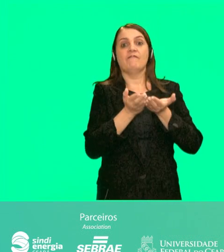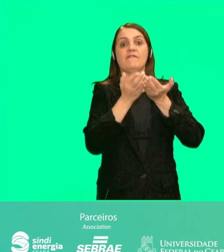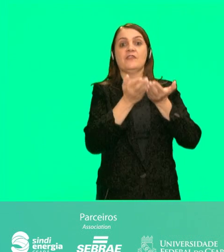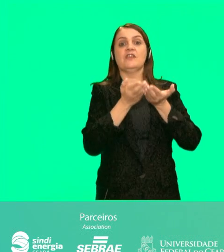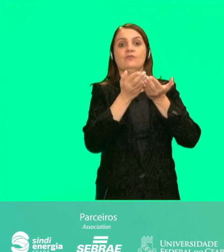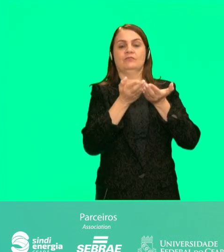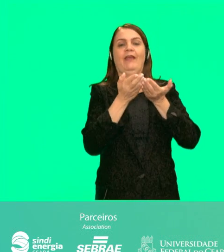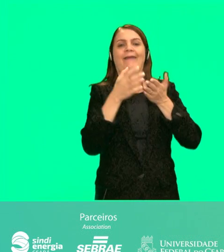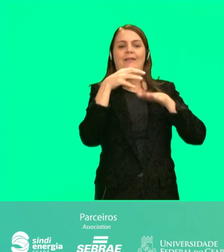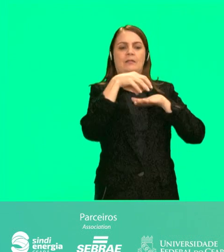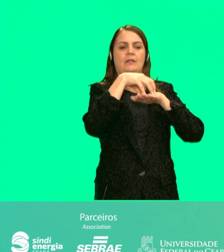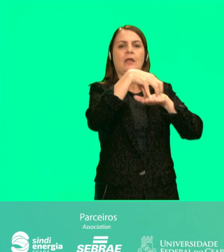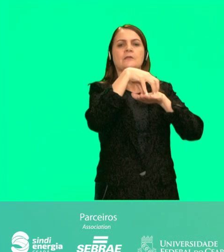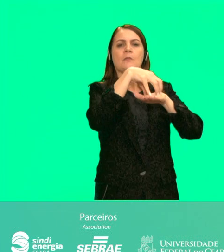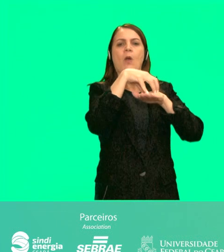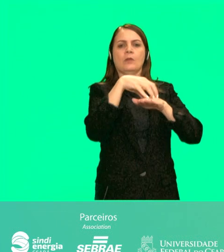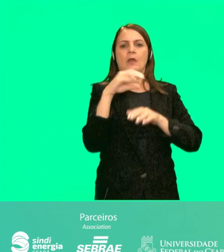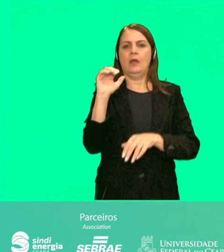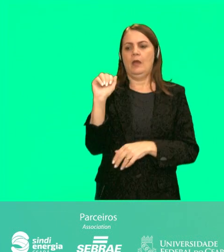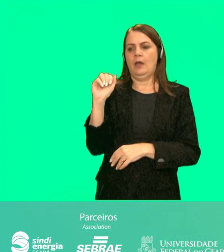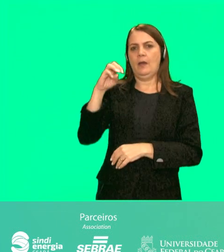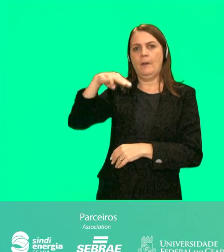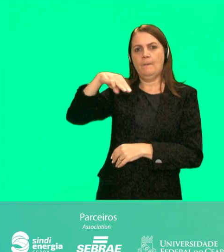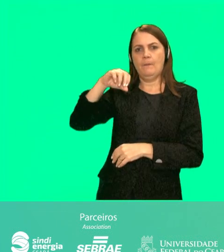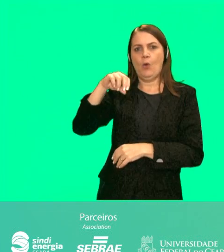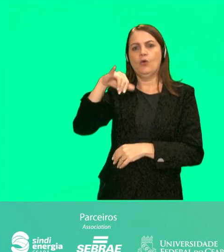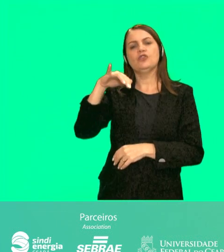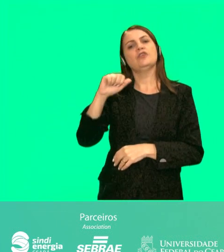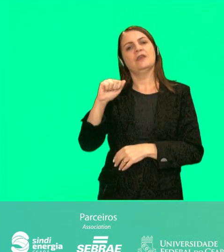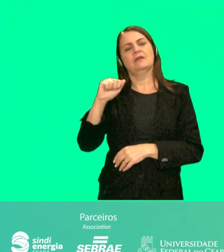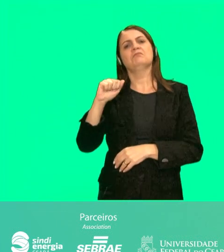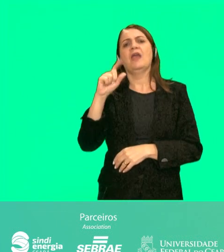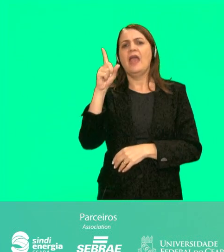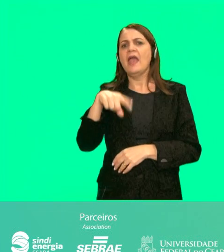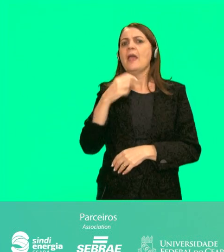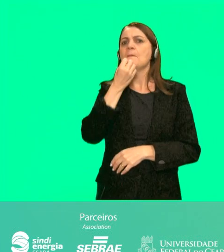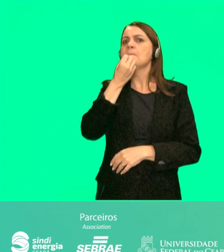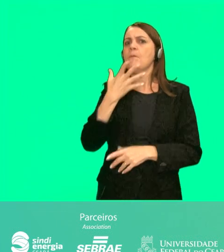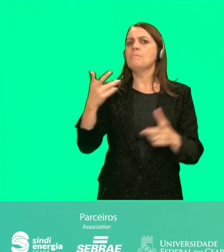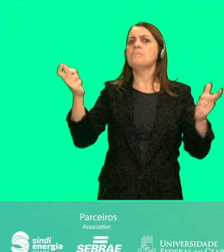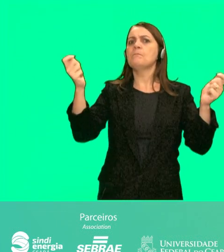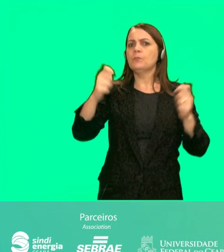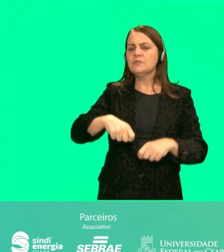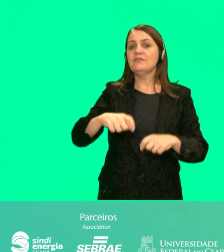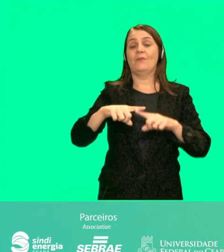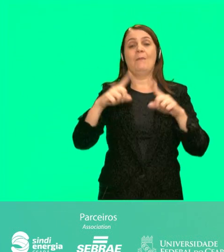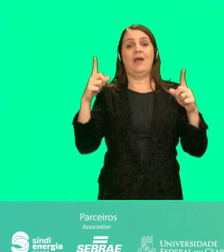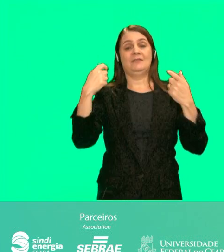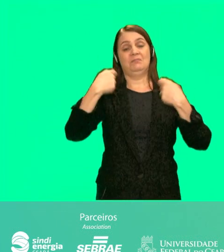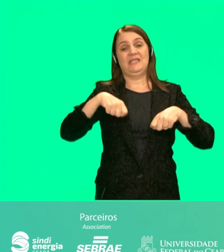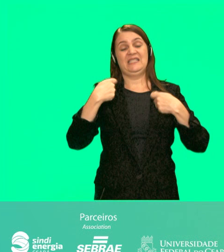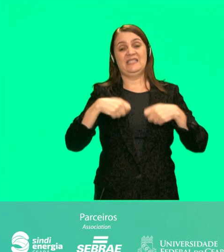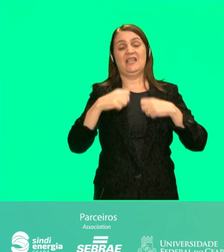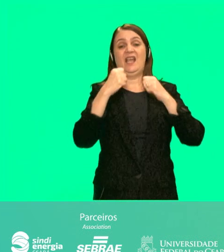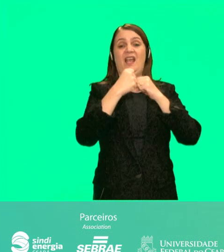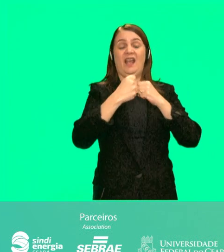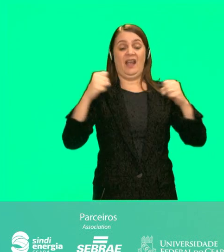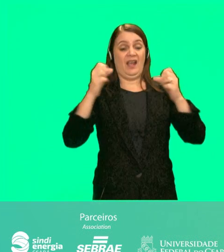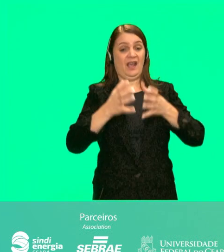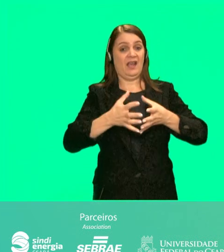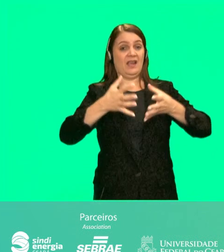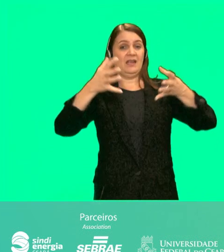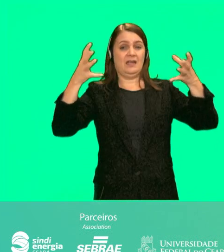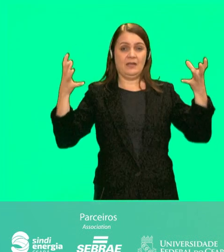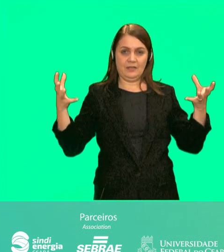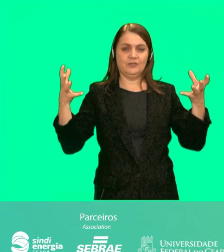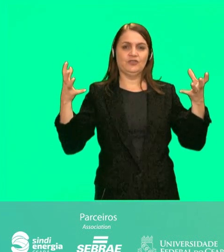using vessels is viable on large scales. I'm not going to say that there won't